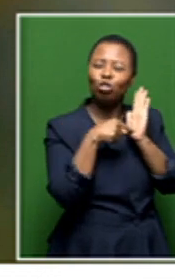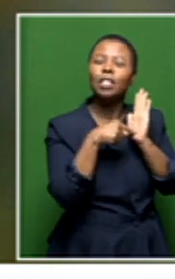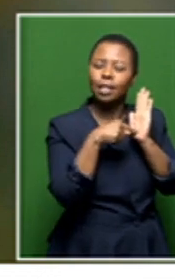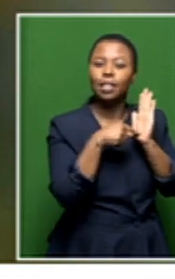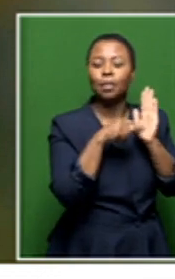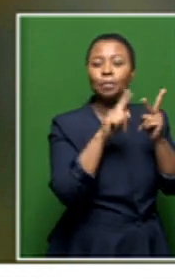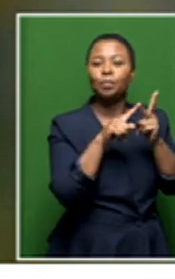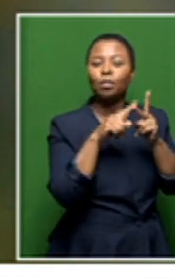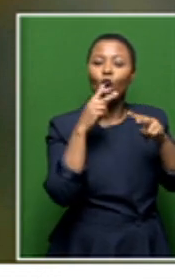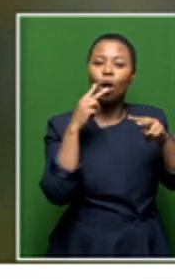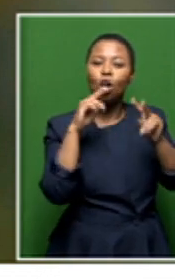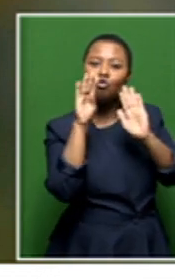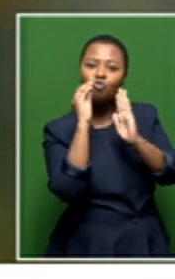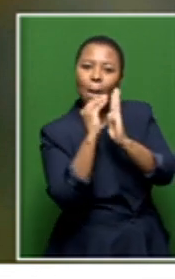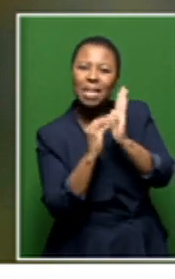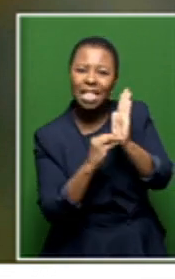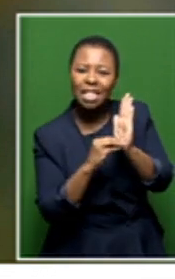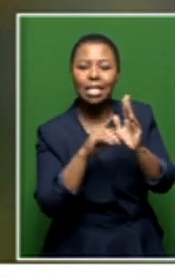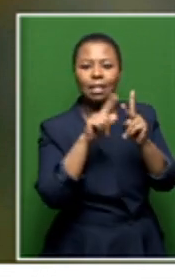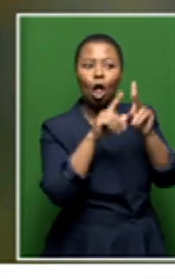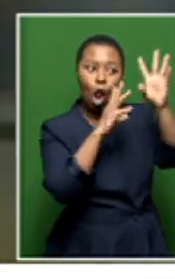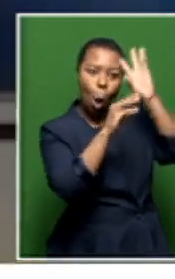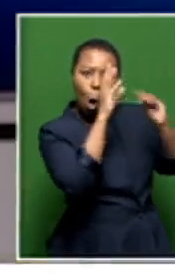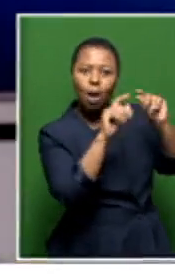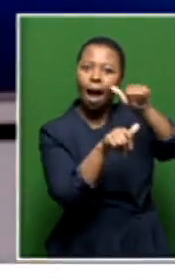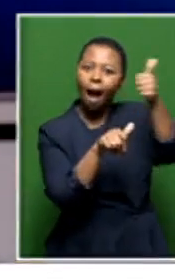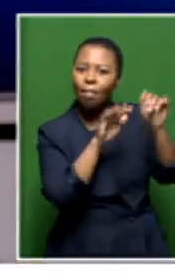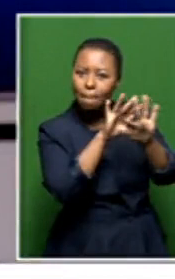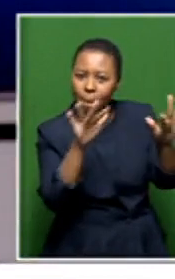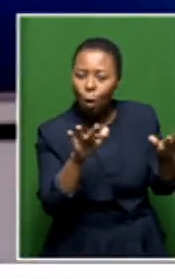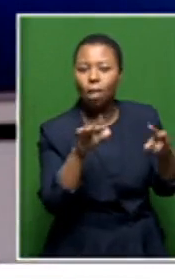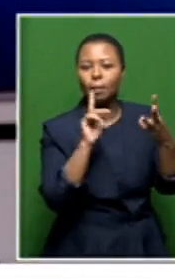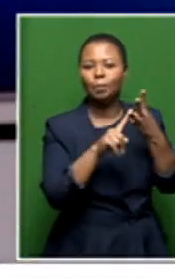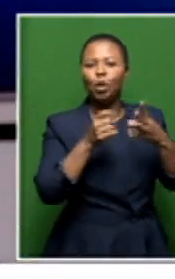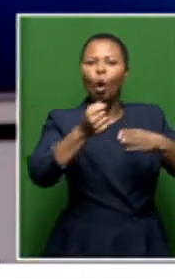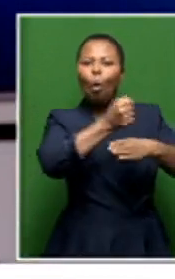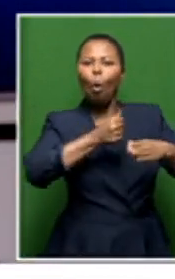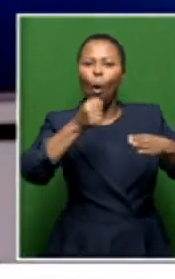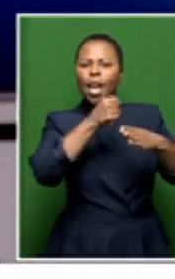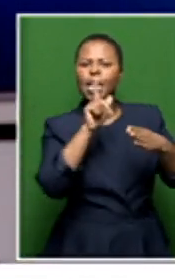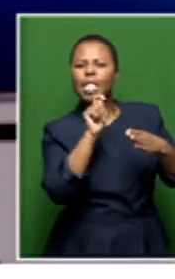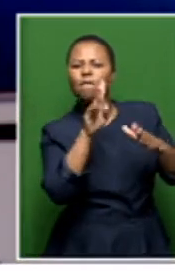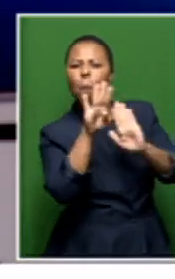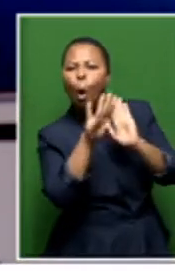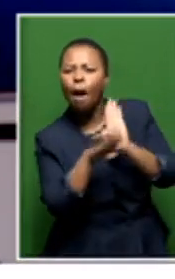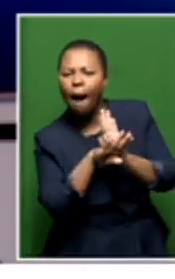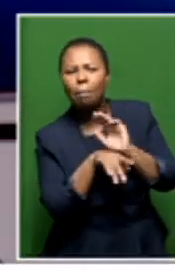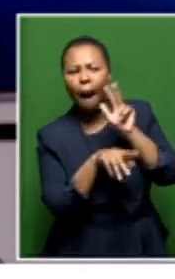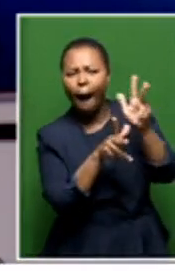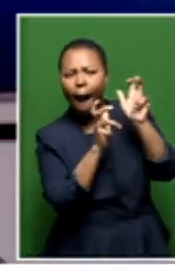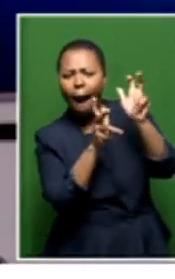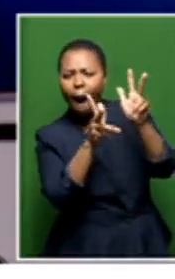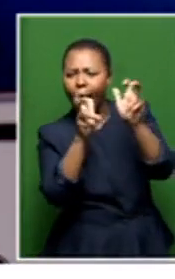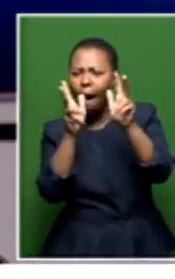cooking recipes from books, learn from other people. I watch cooking channels, and that's where I